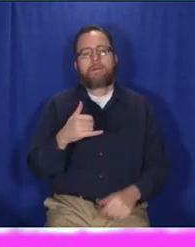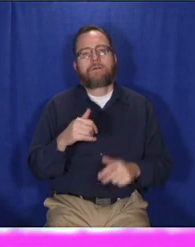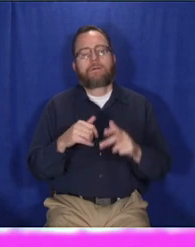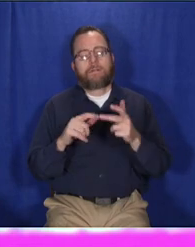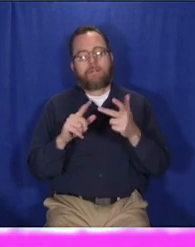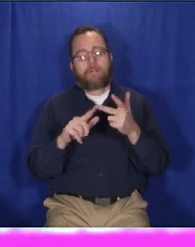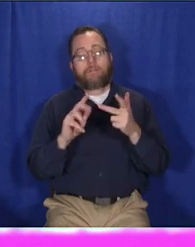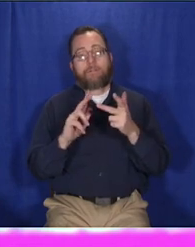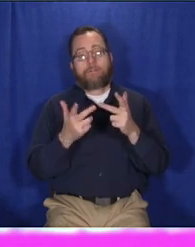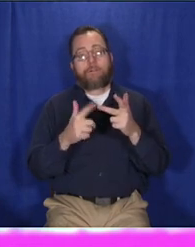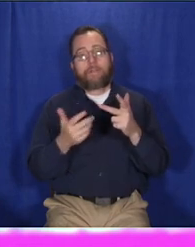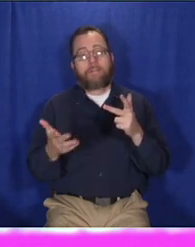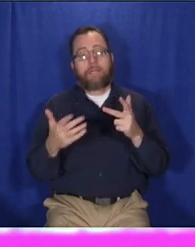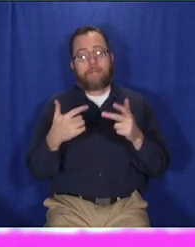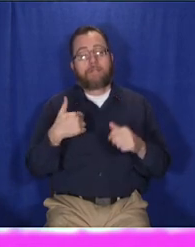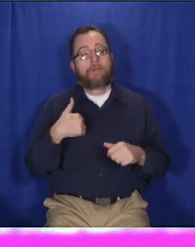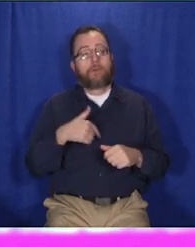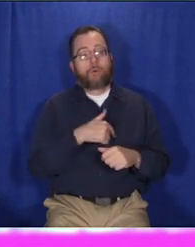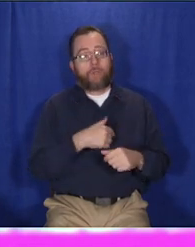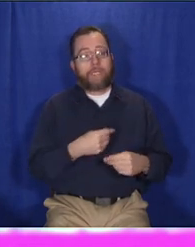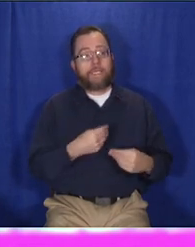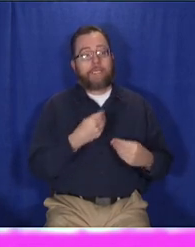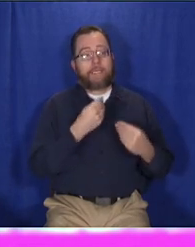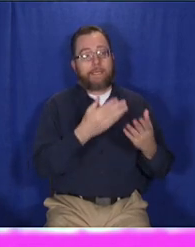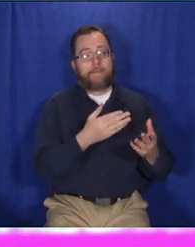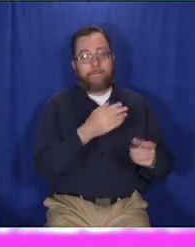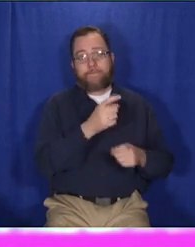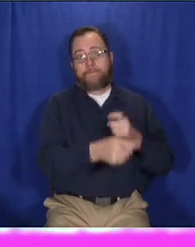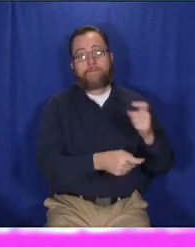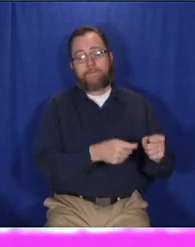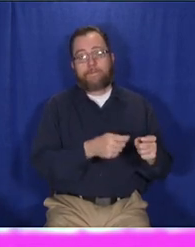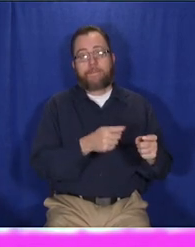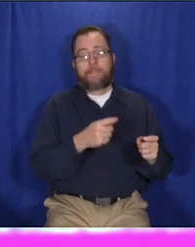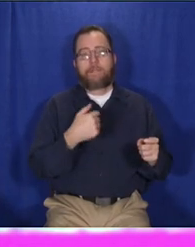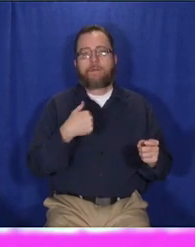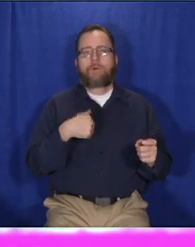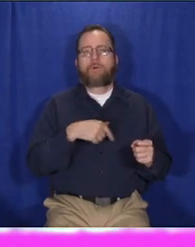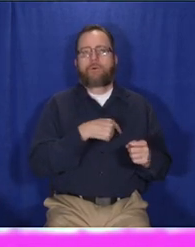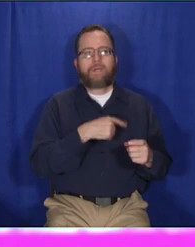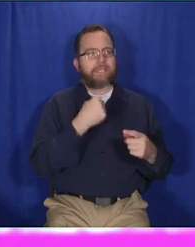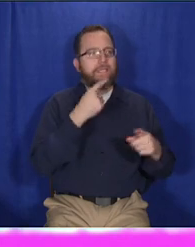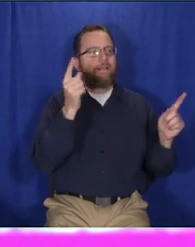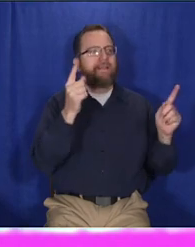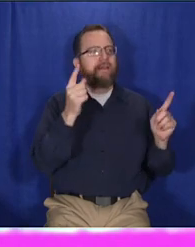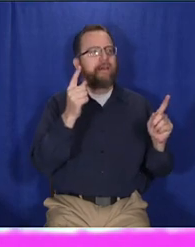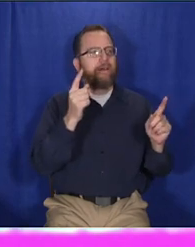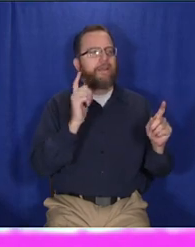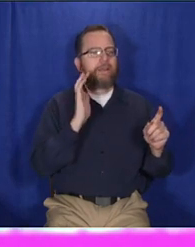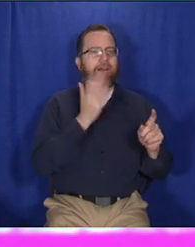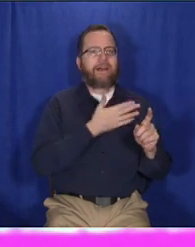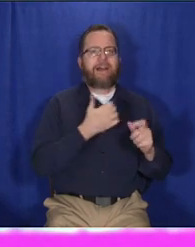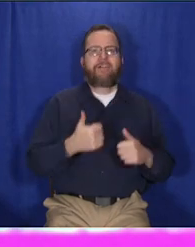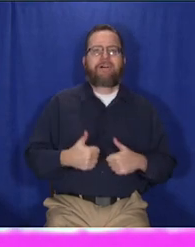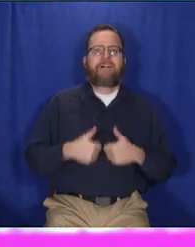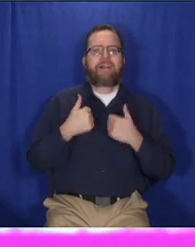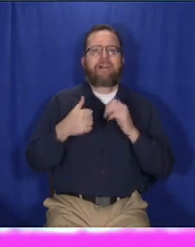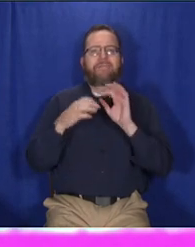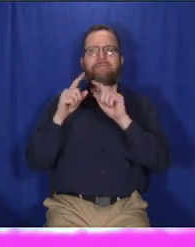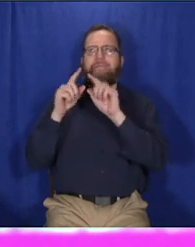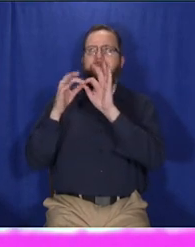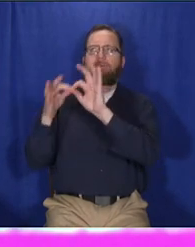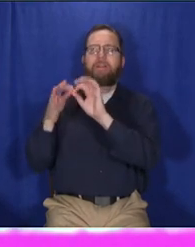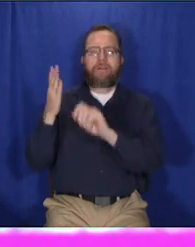When we give, we acknowledge that our lives belong to God. We acknowledge that our lives belong to